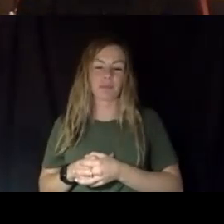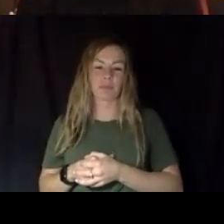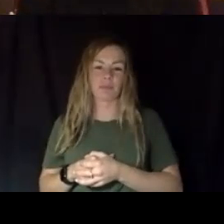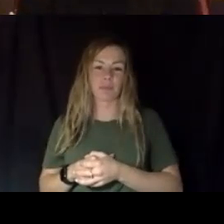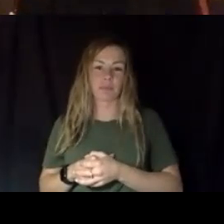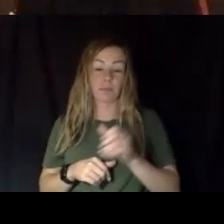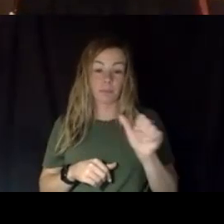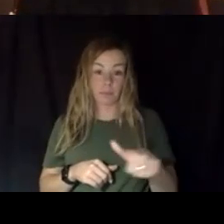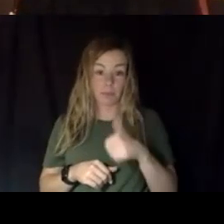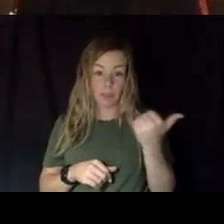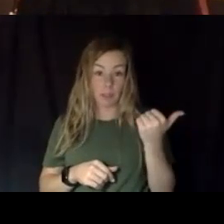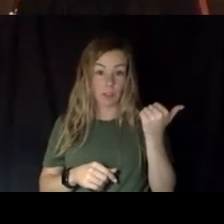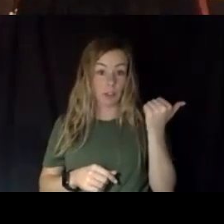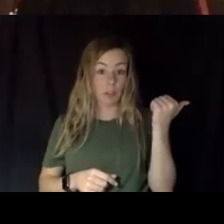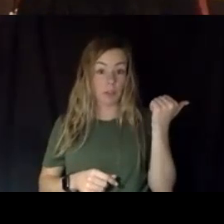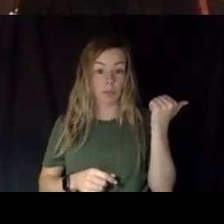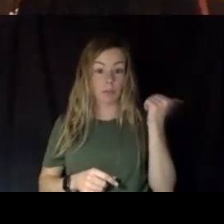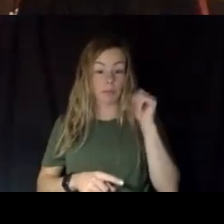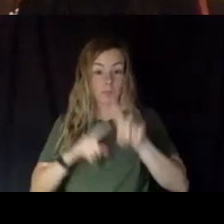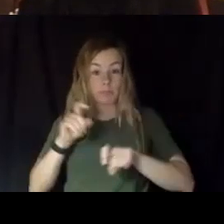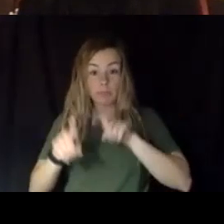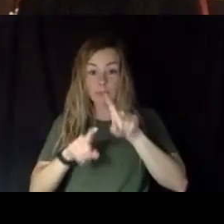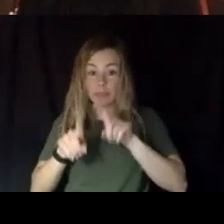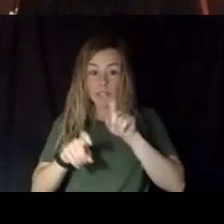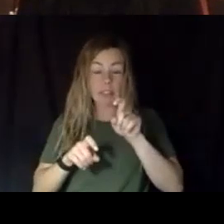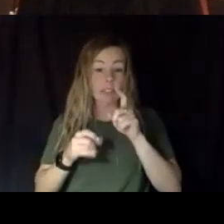Any other questions? Any final questions, final thoughts?